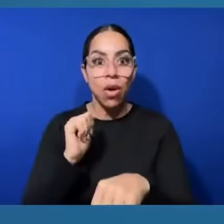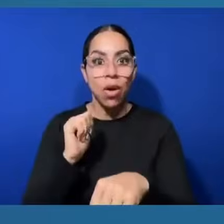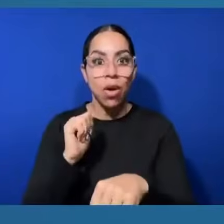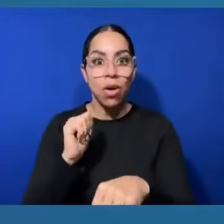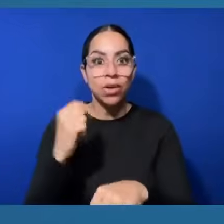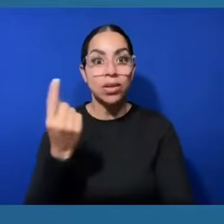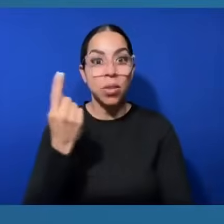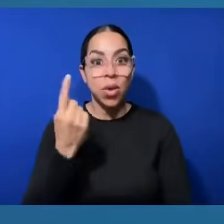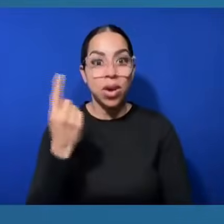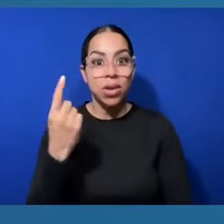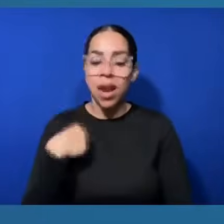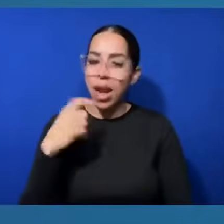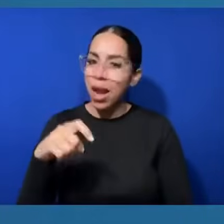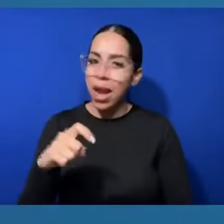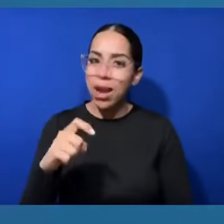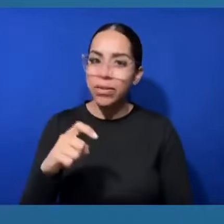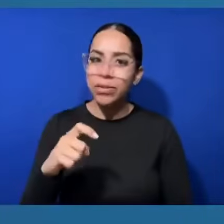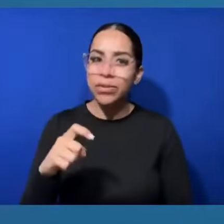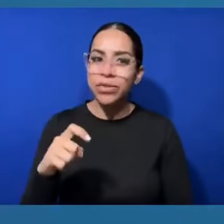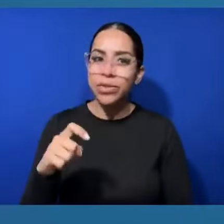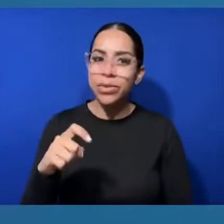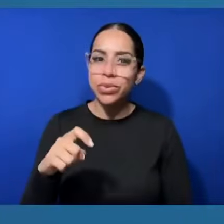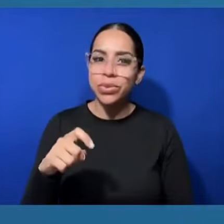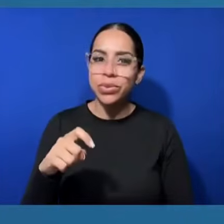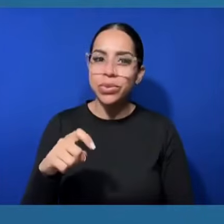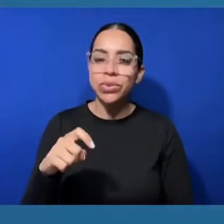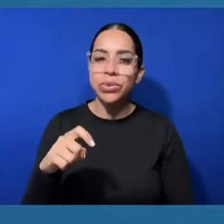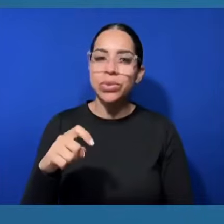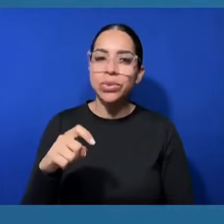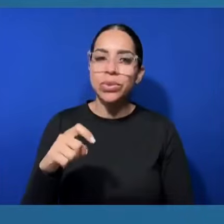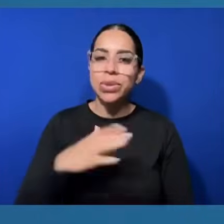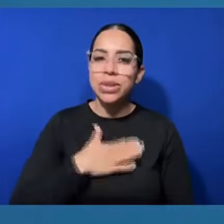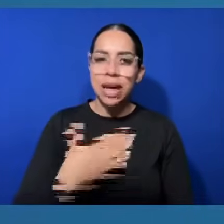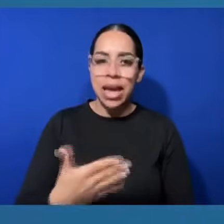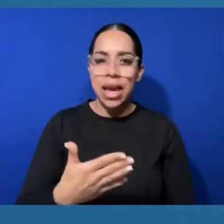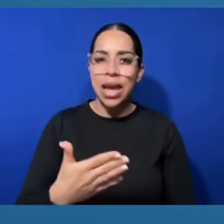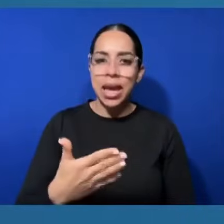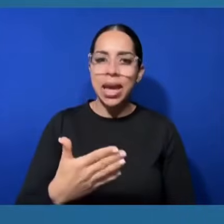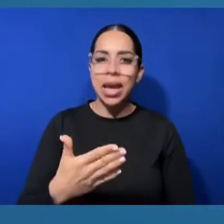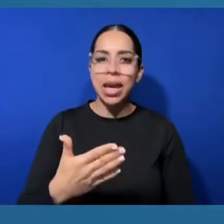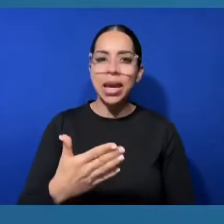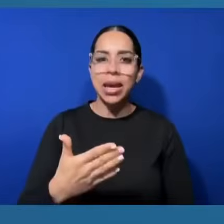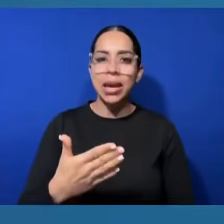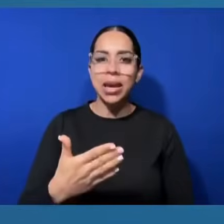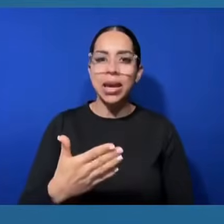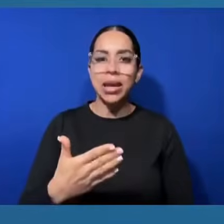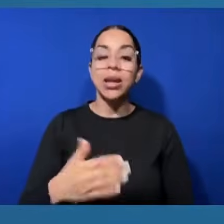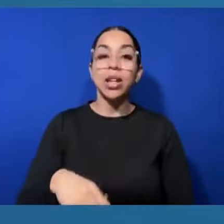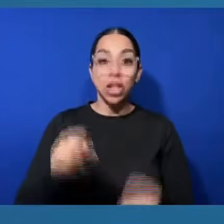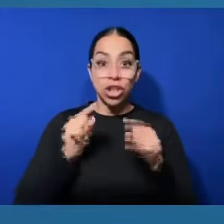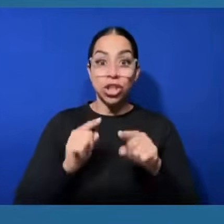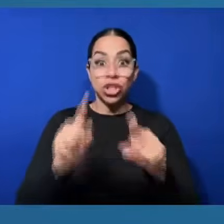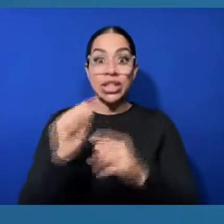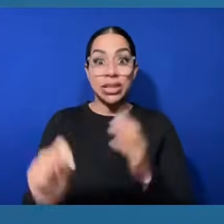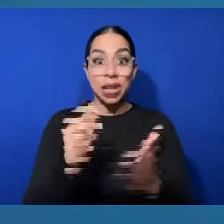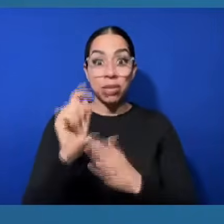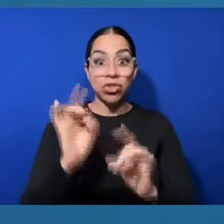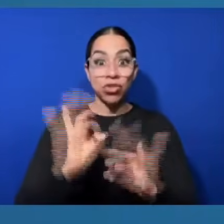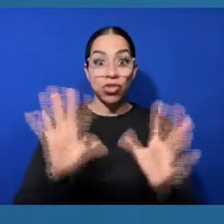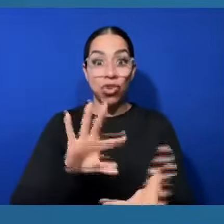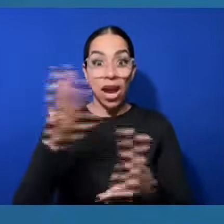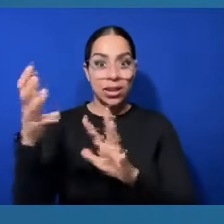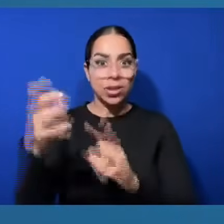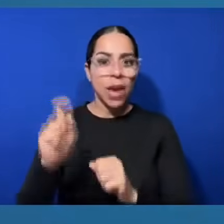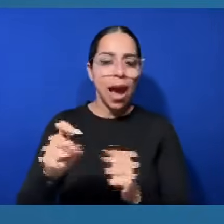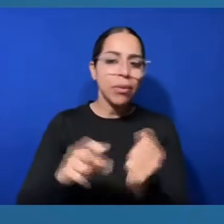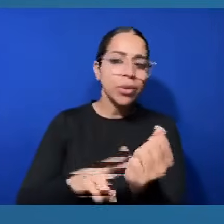say, we have to measure people by where they're at during times of crisis. It's easy to